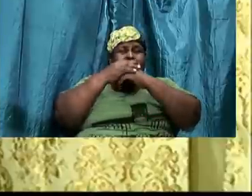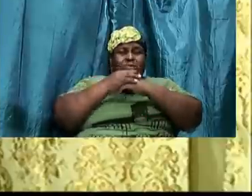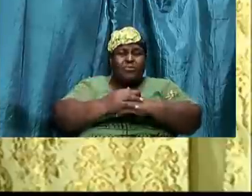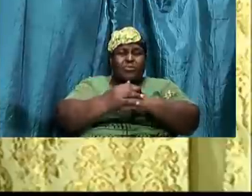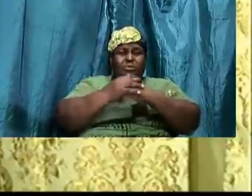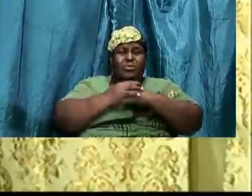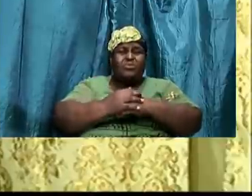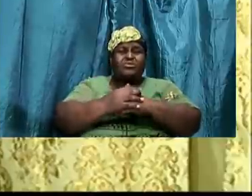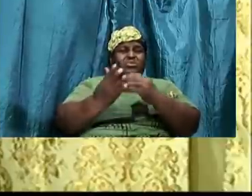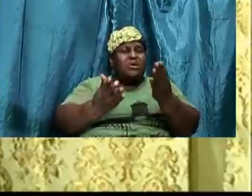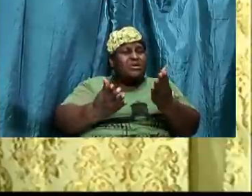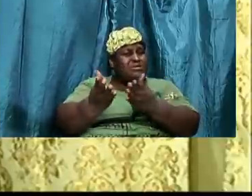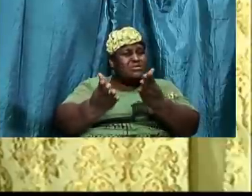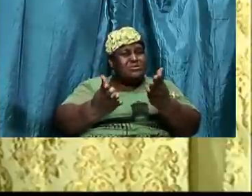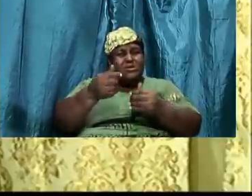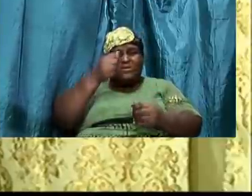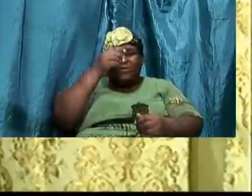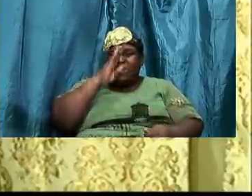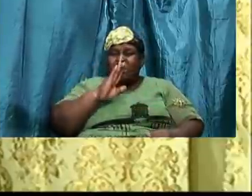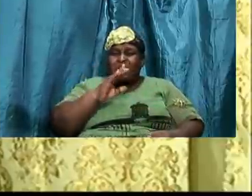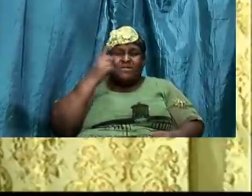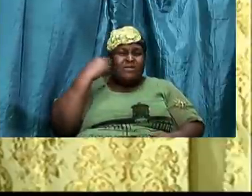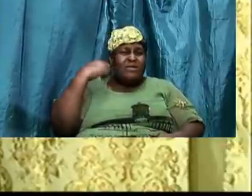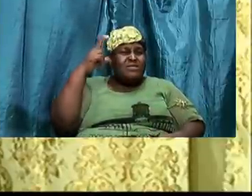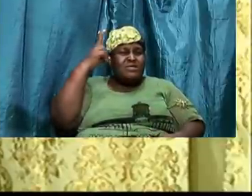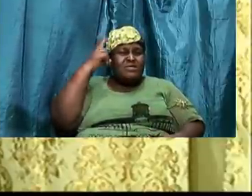for the adversary not to persuade us.